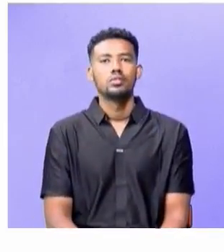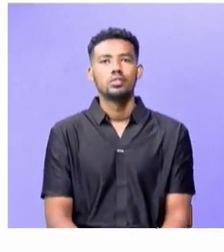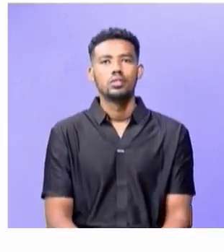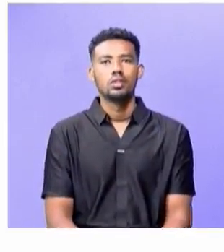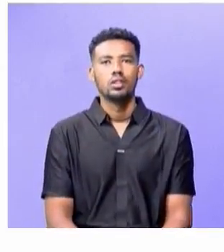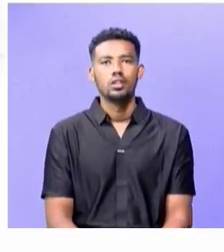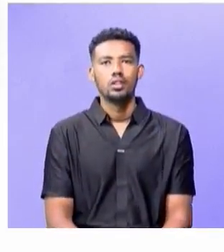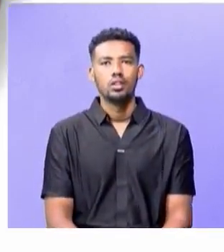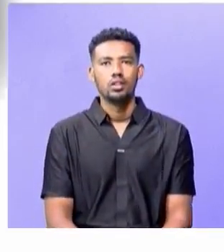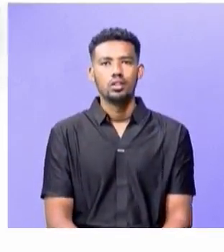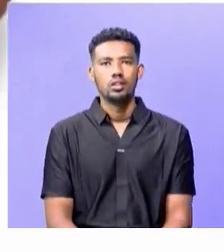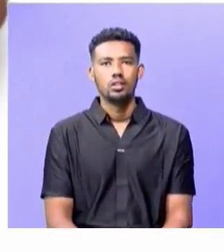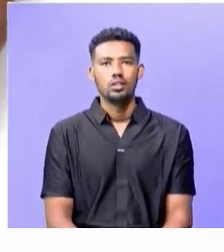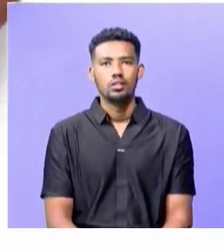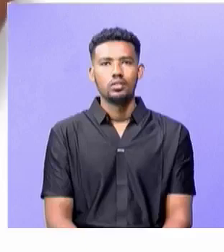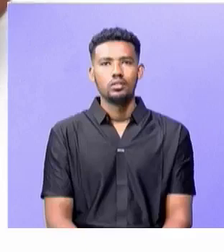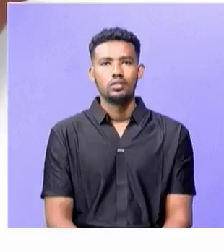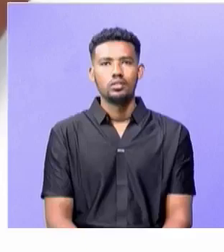No.